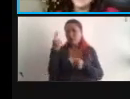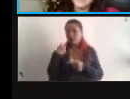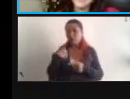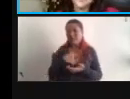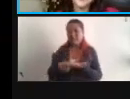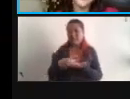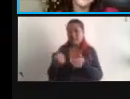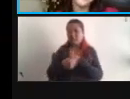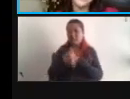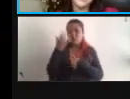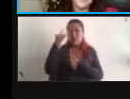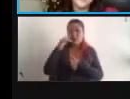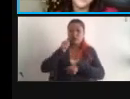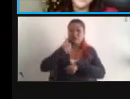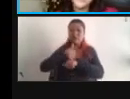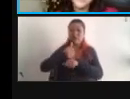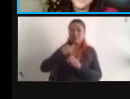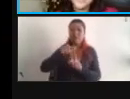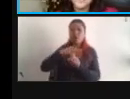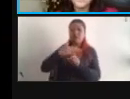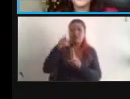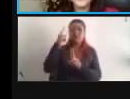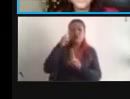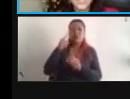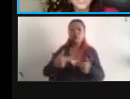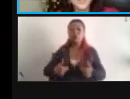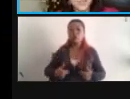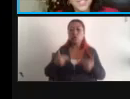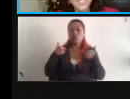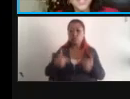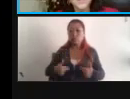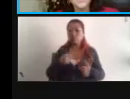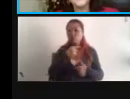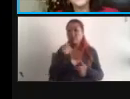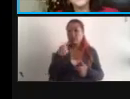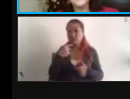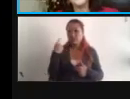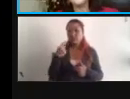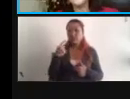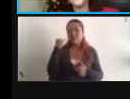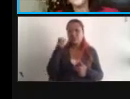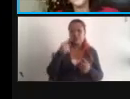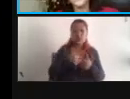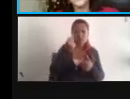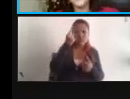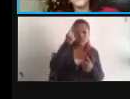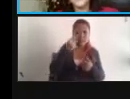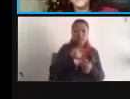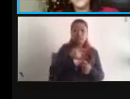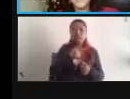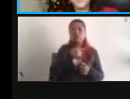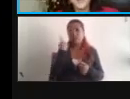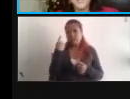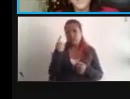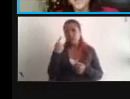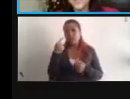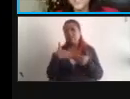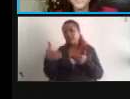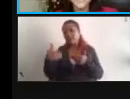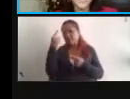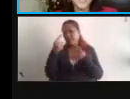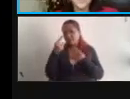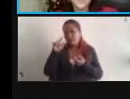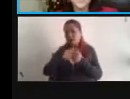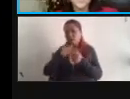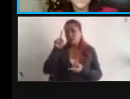the context for the human system risks. Because I think by understanding those risks, then we can think about the mitigation strategies. And that's what our panel would